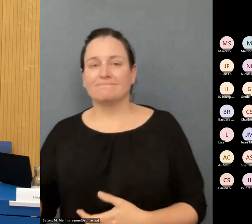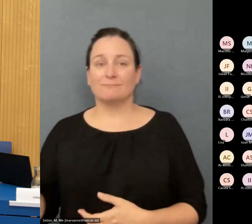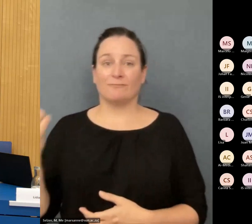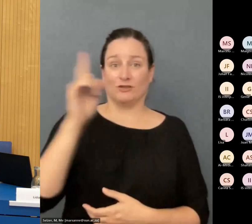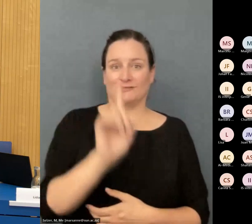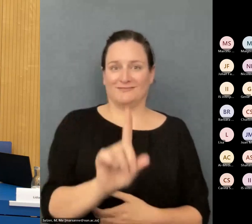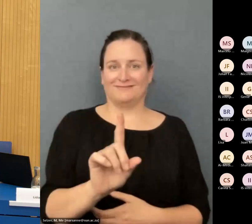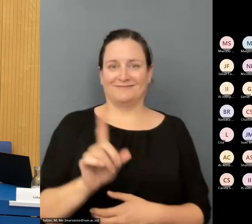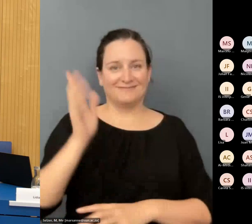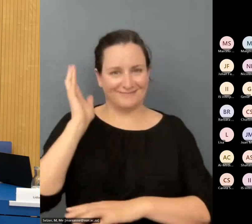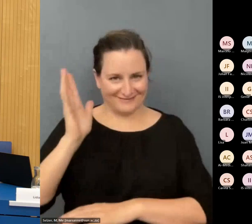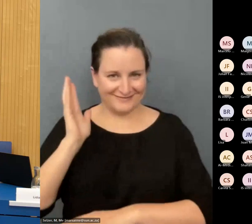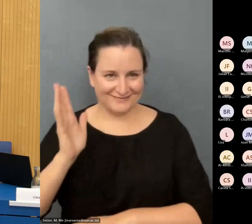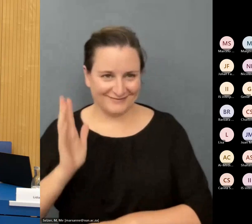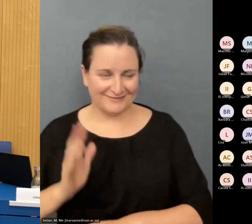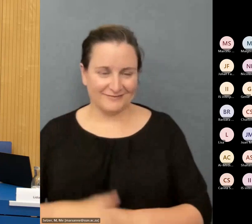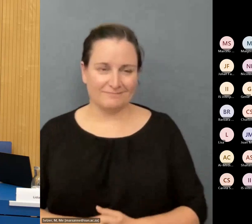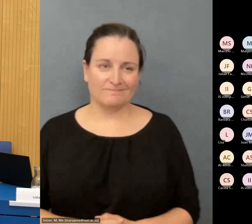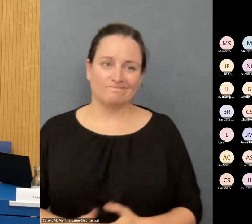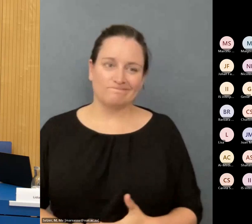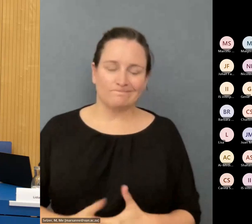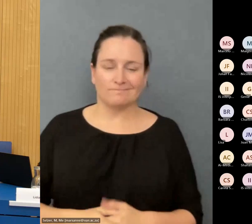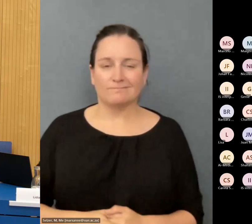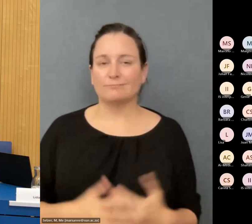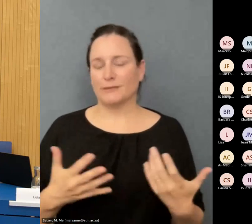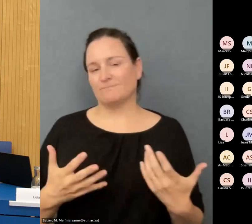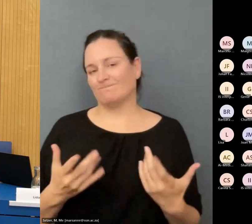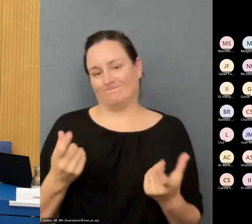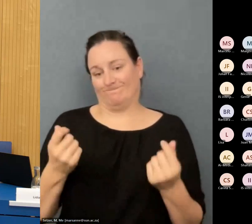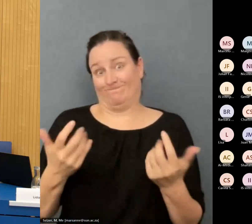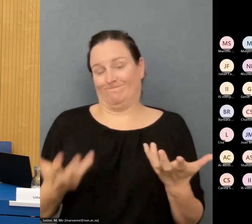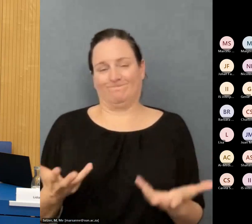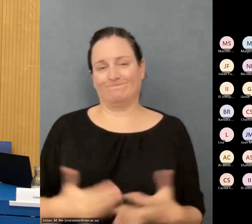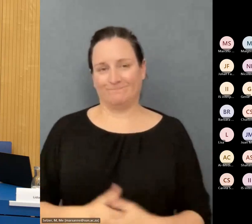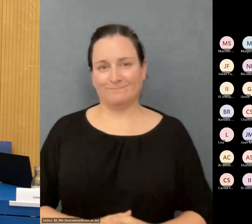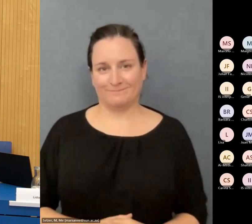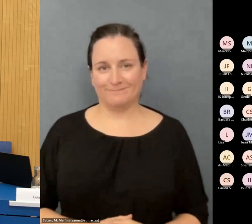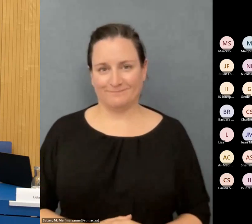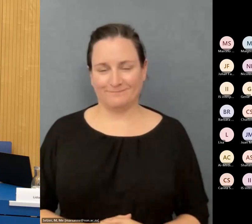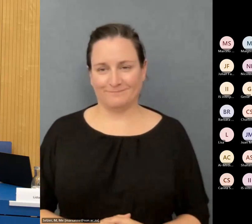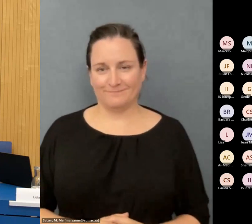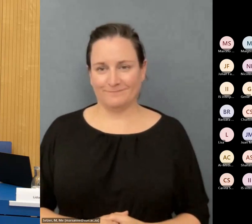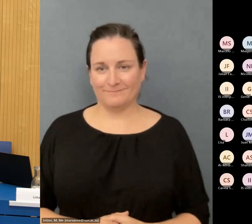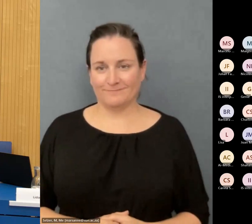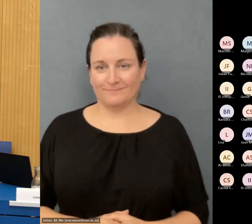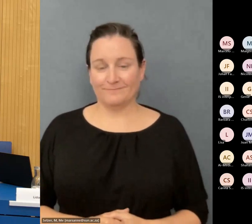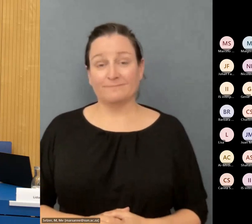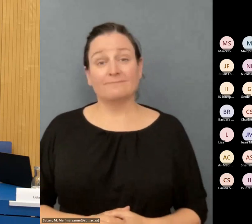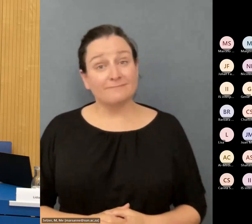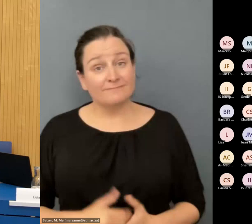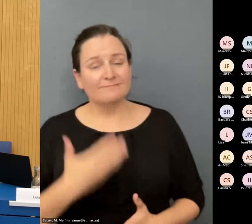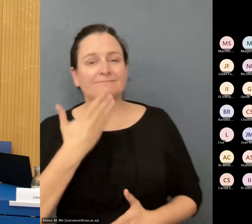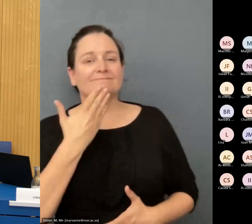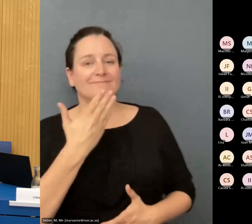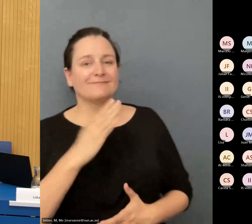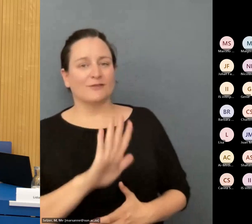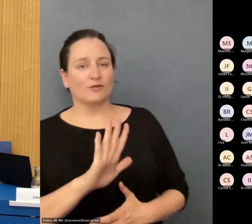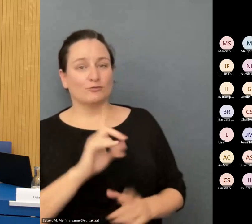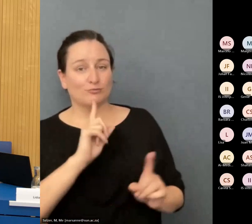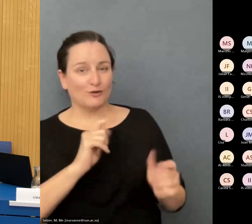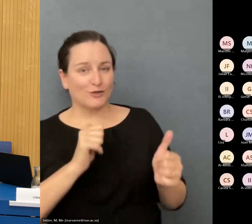present our project thank you thank you thank you for your answer so any more